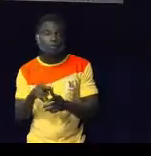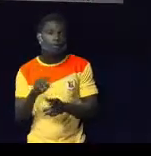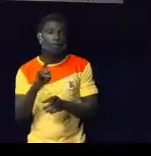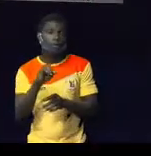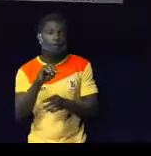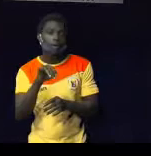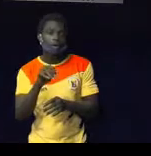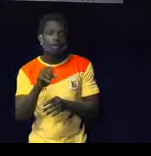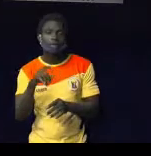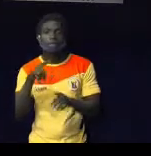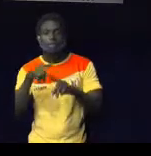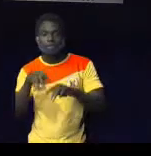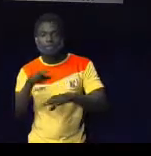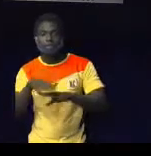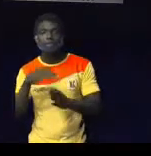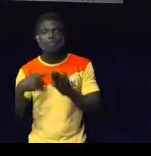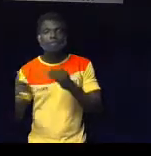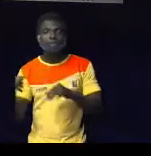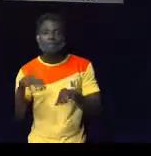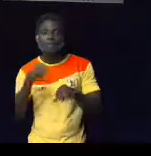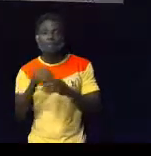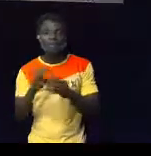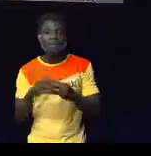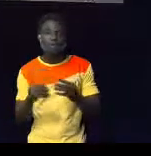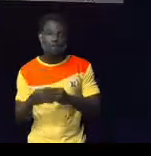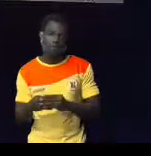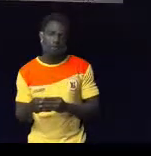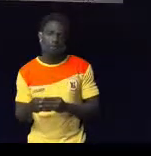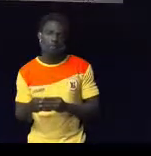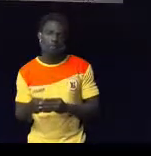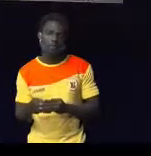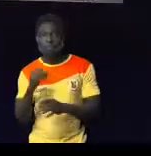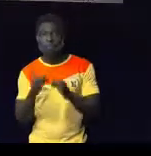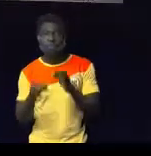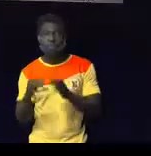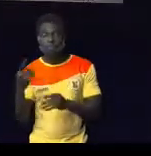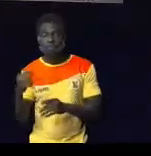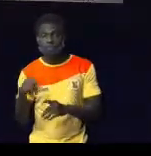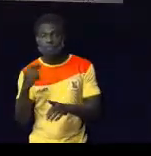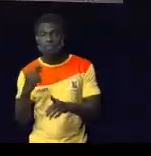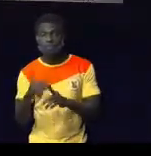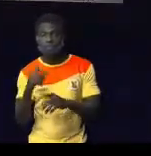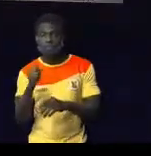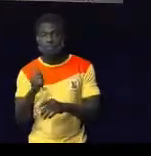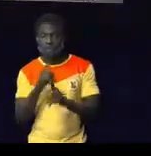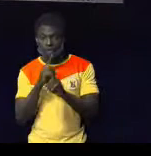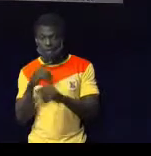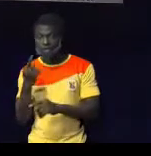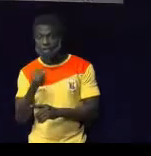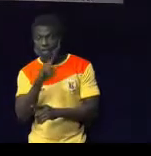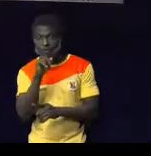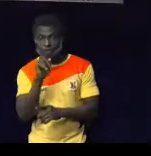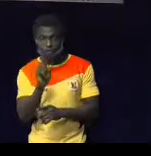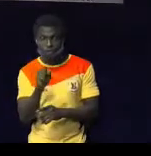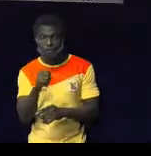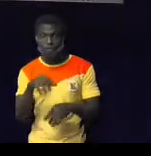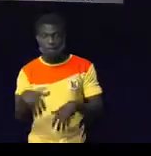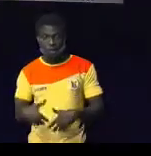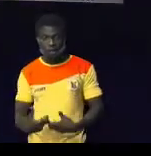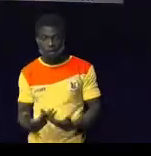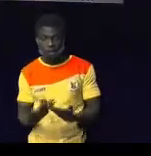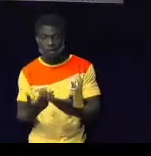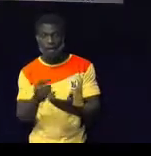on what they do in sentences. If the words answer the question